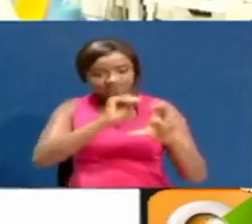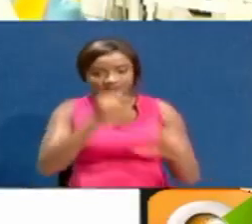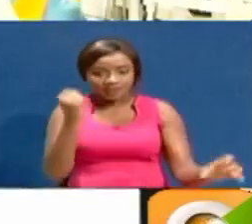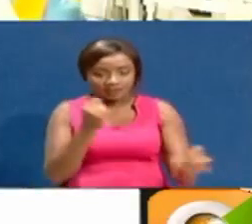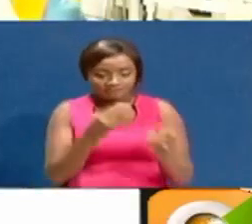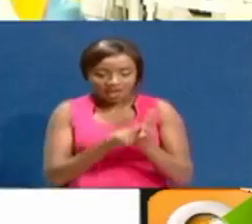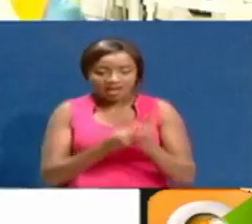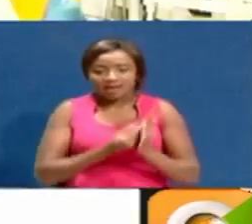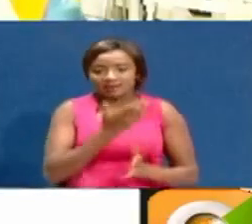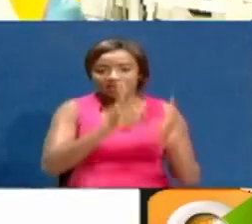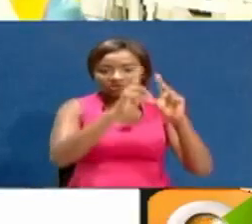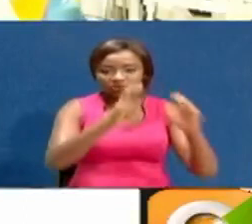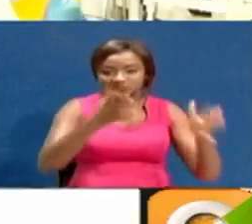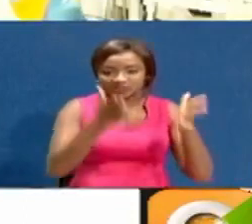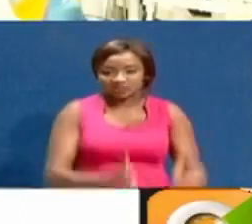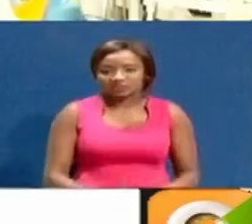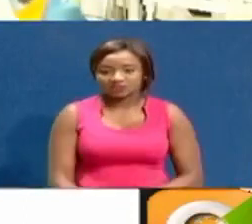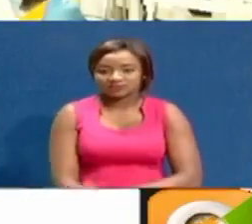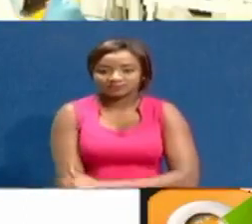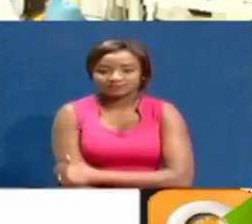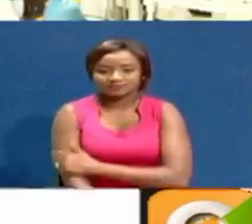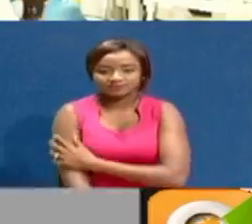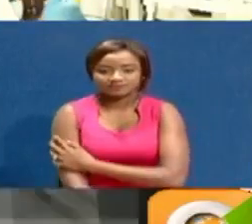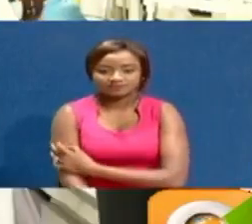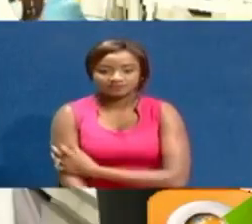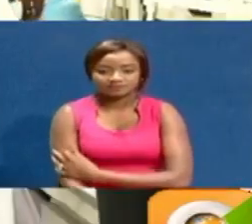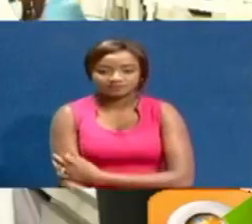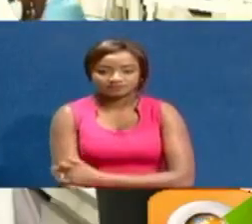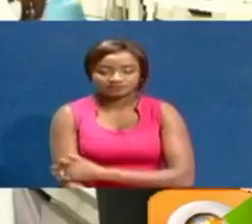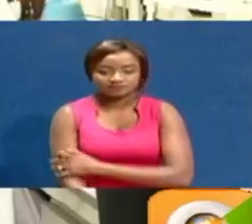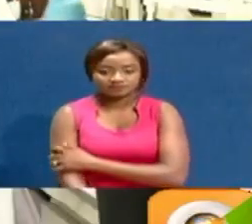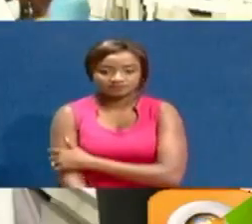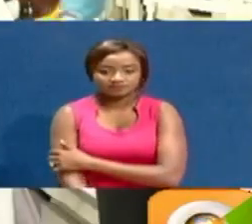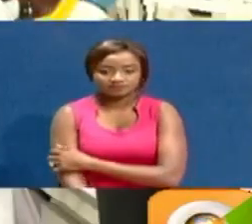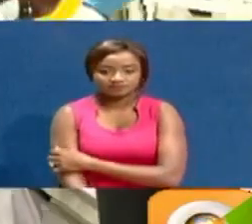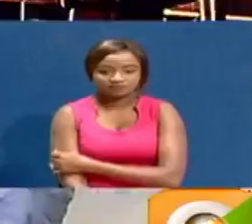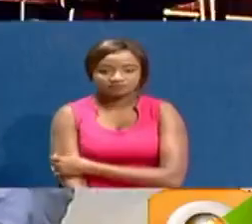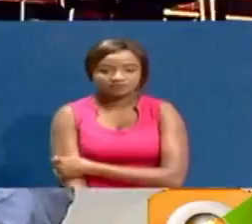researchers in the country. Raquel Muigai, Citizen TV, at KEMRI, Kilifi County.